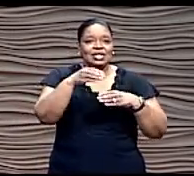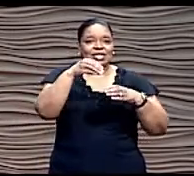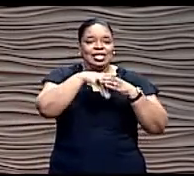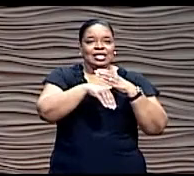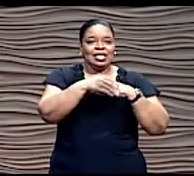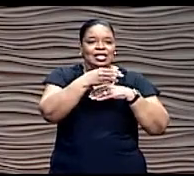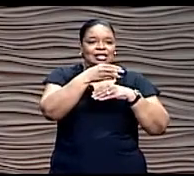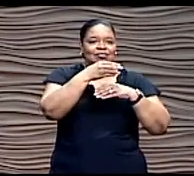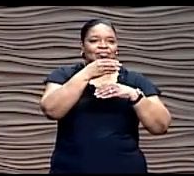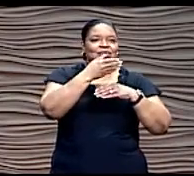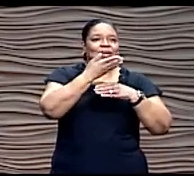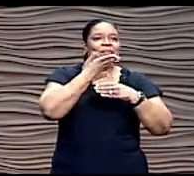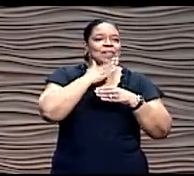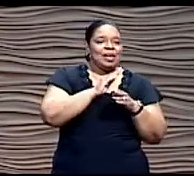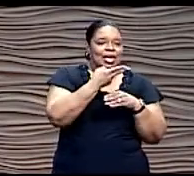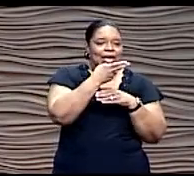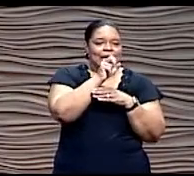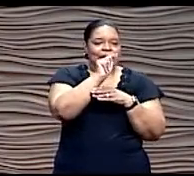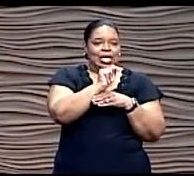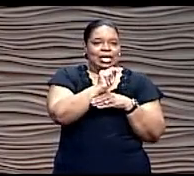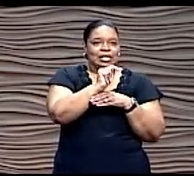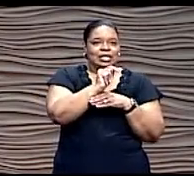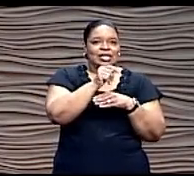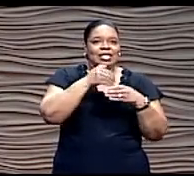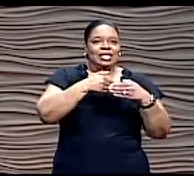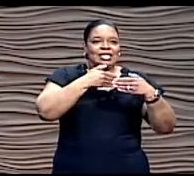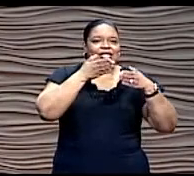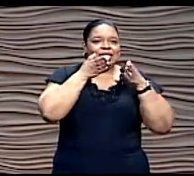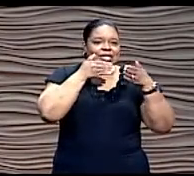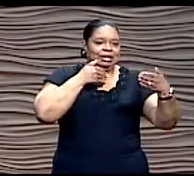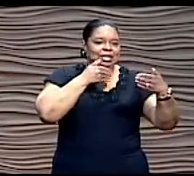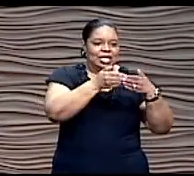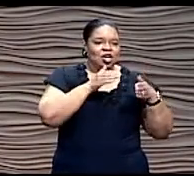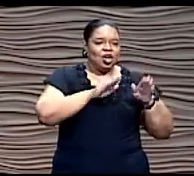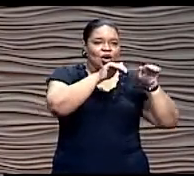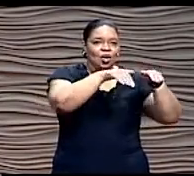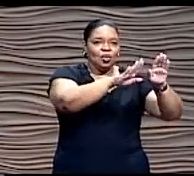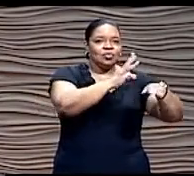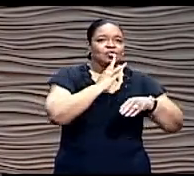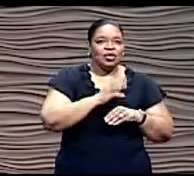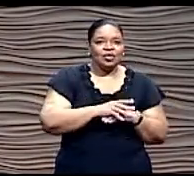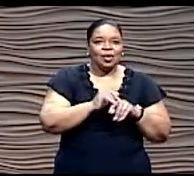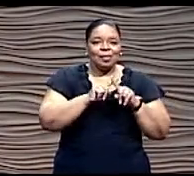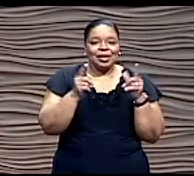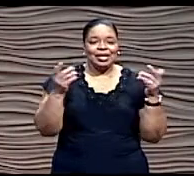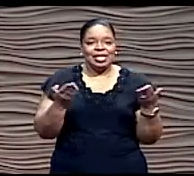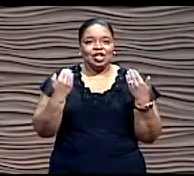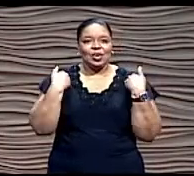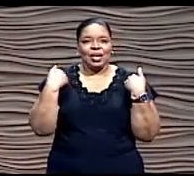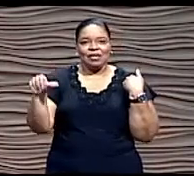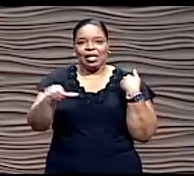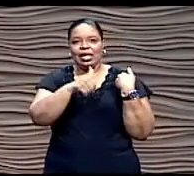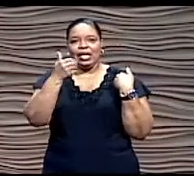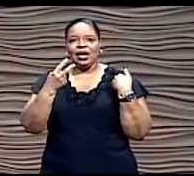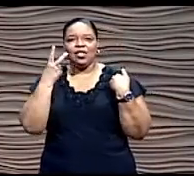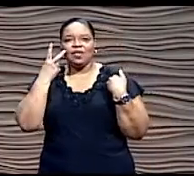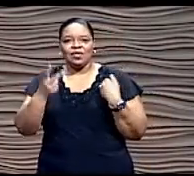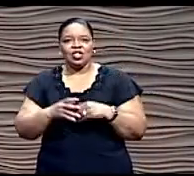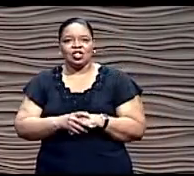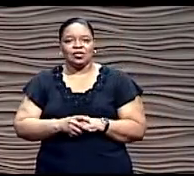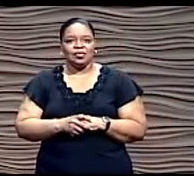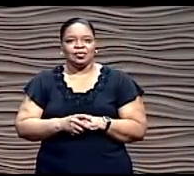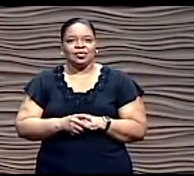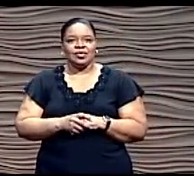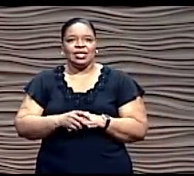a dirt hut on a dirt mound next to the river of Kabar. But here you have another vision, not